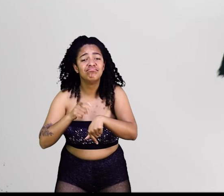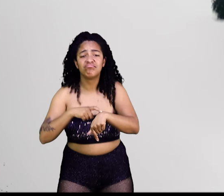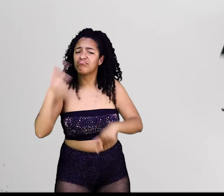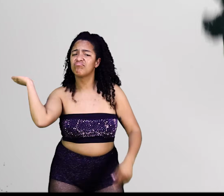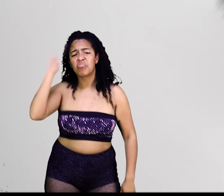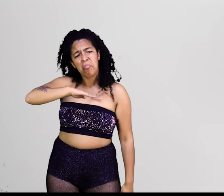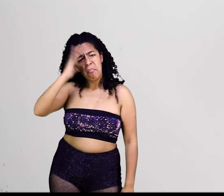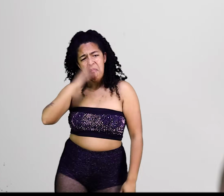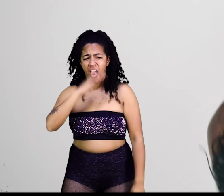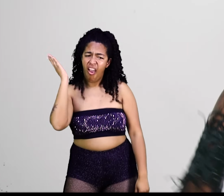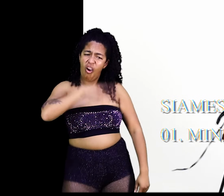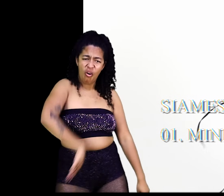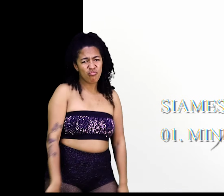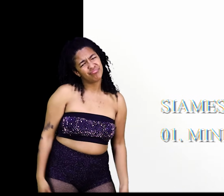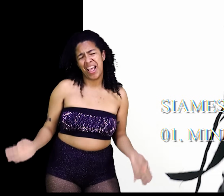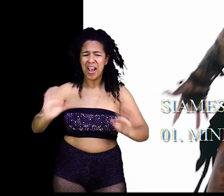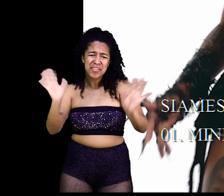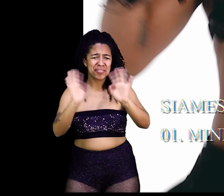Sem tempo pro mal,